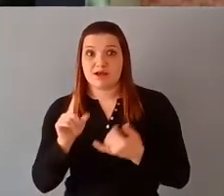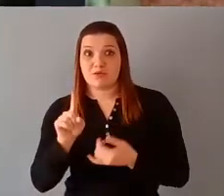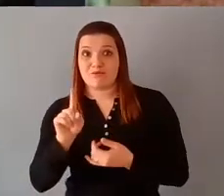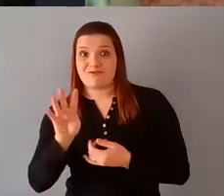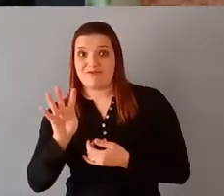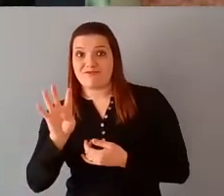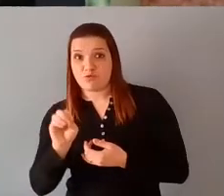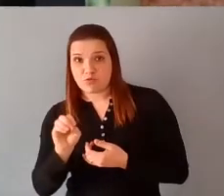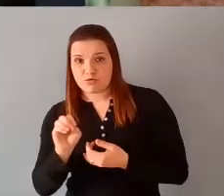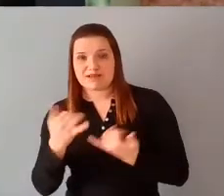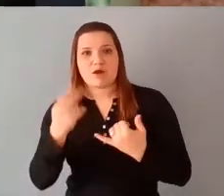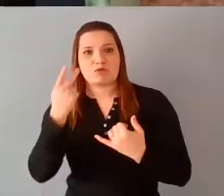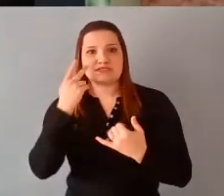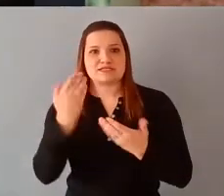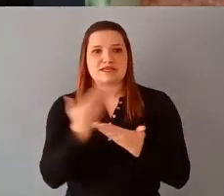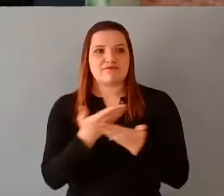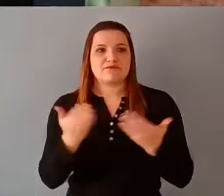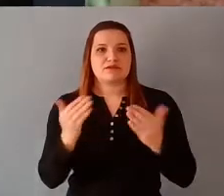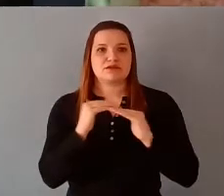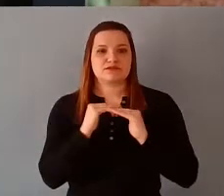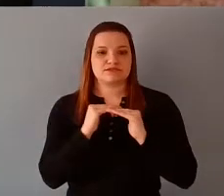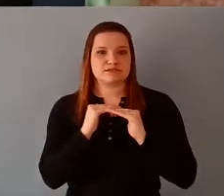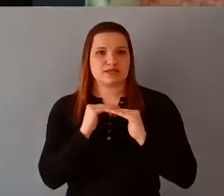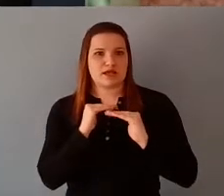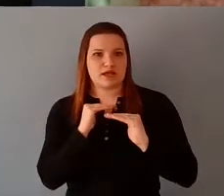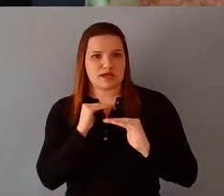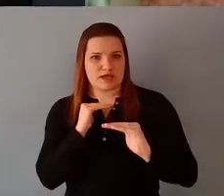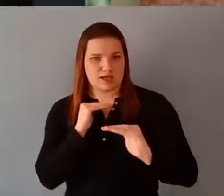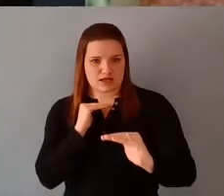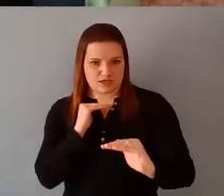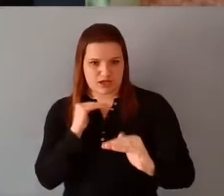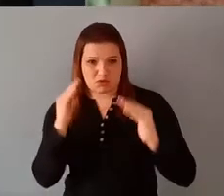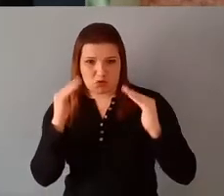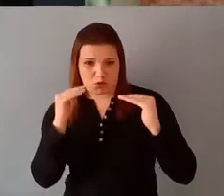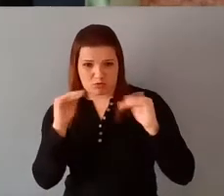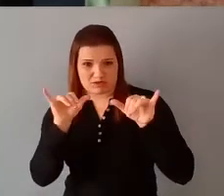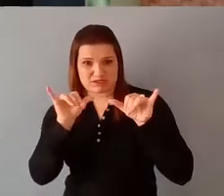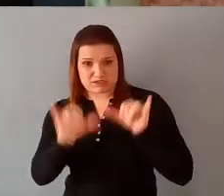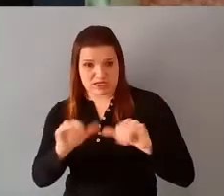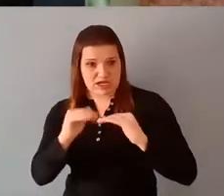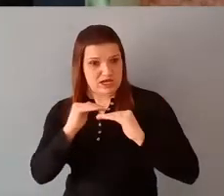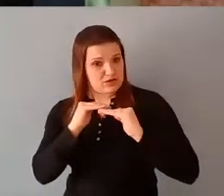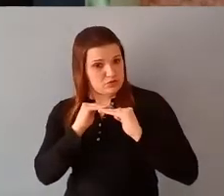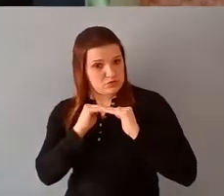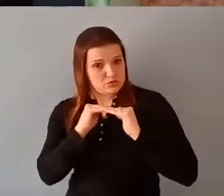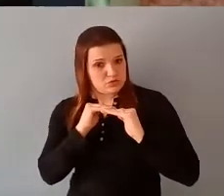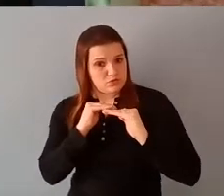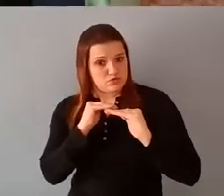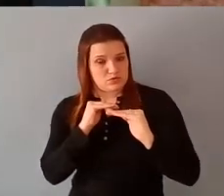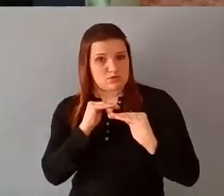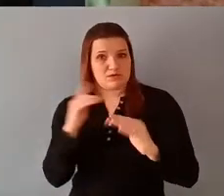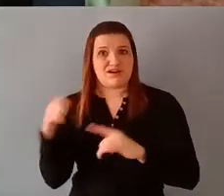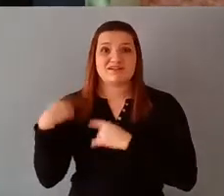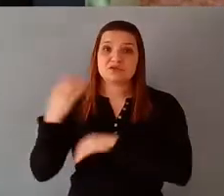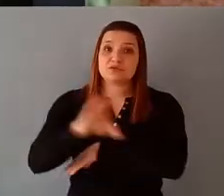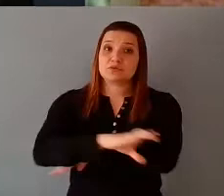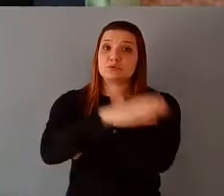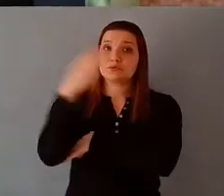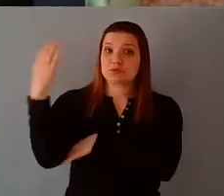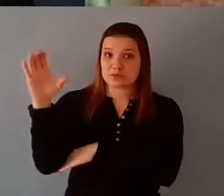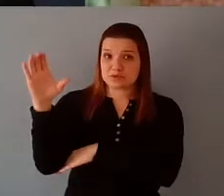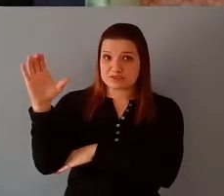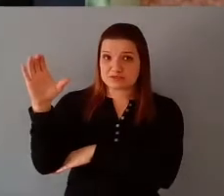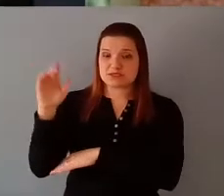stabilizing, and hopefully they'll stay this level at least until Christmas. But